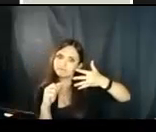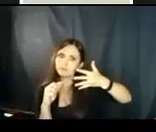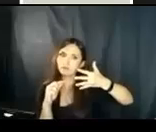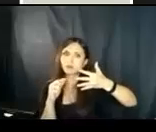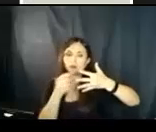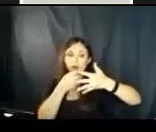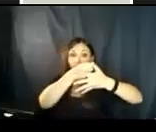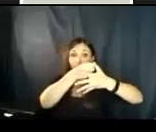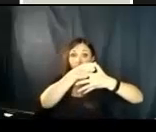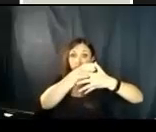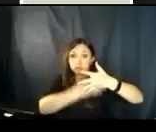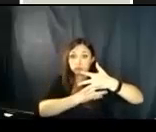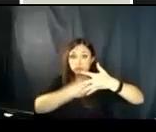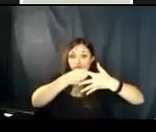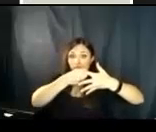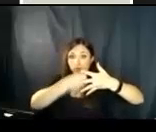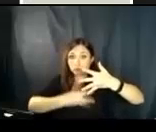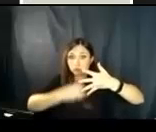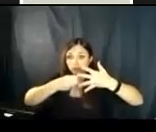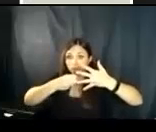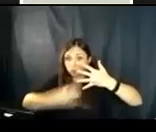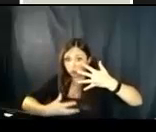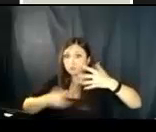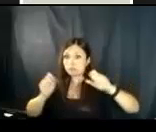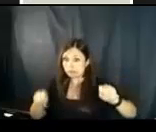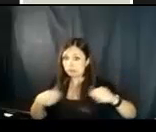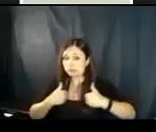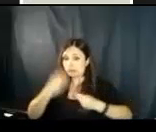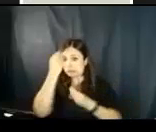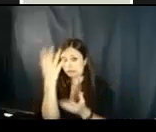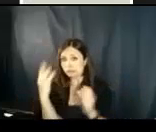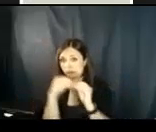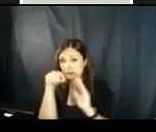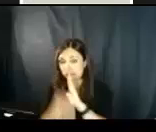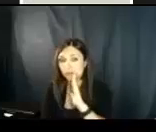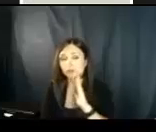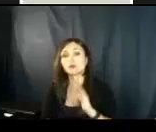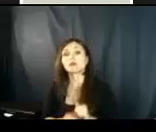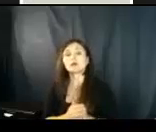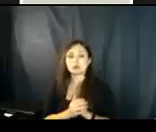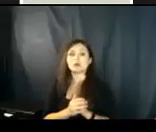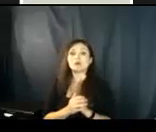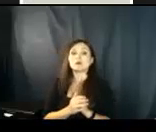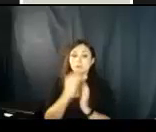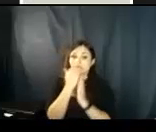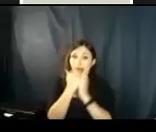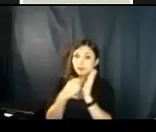and resources for the lesson. She presented the lesson and allowed them